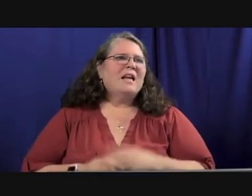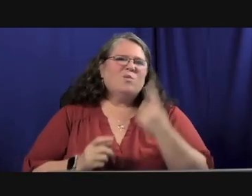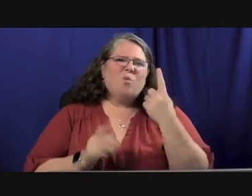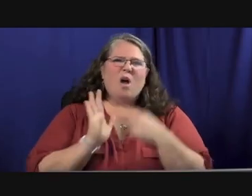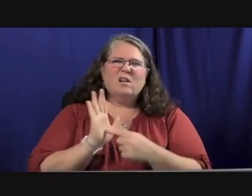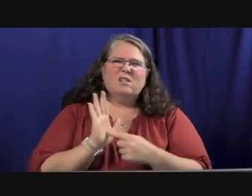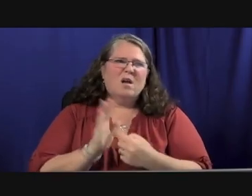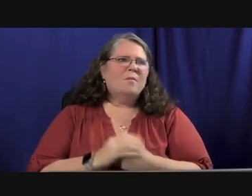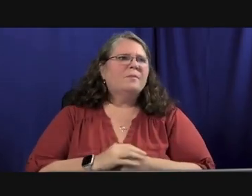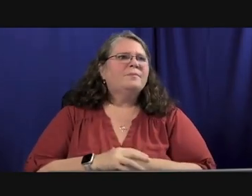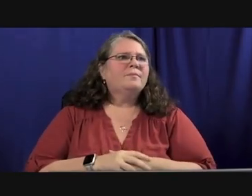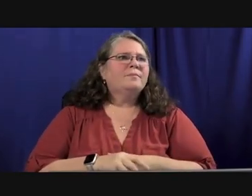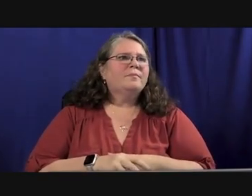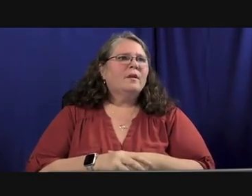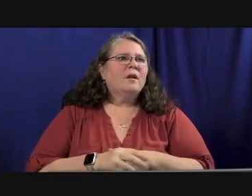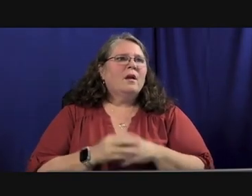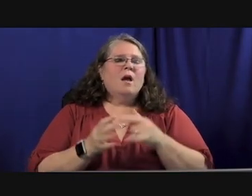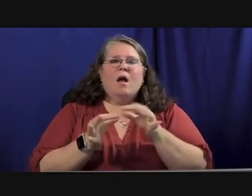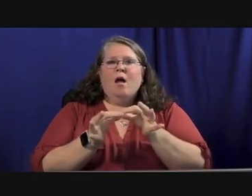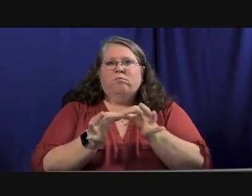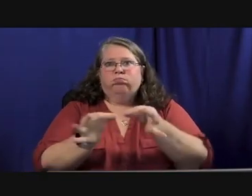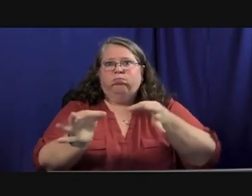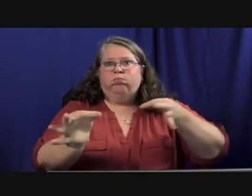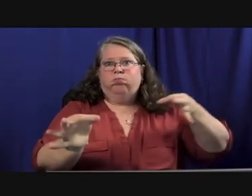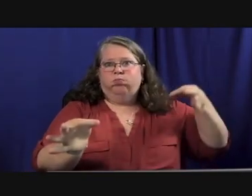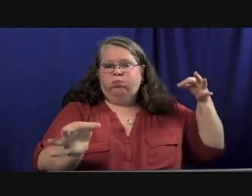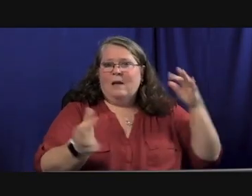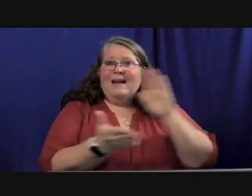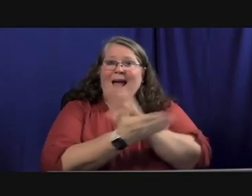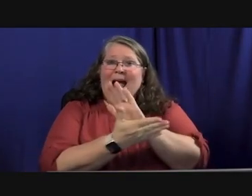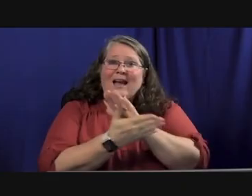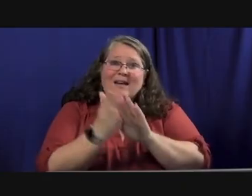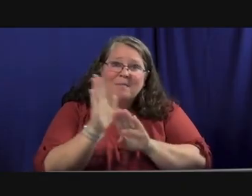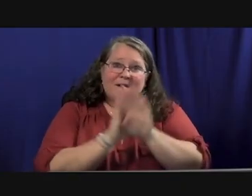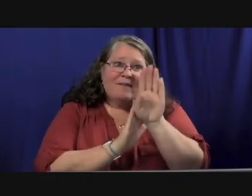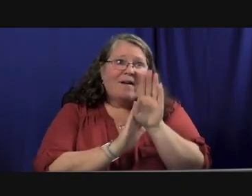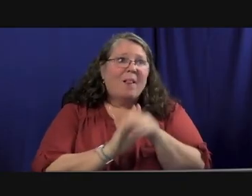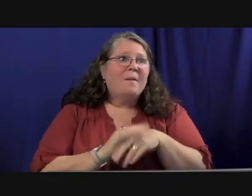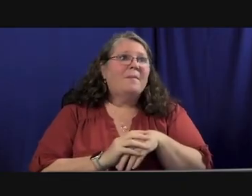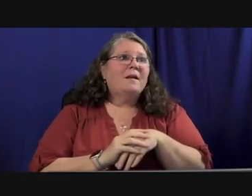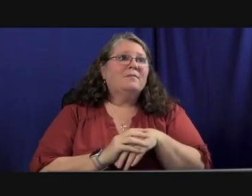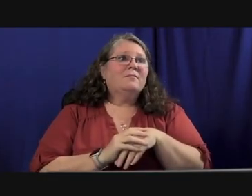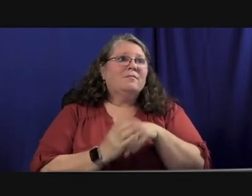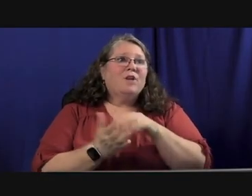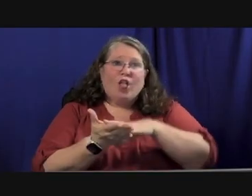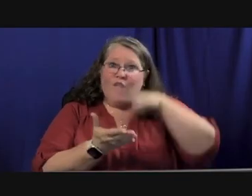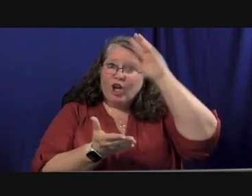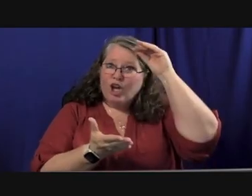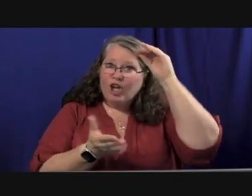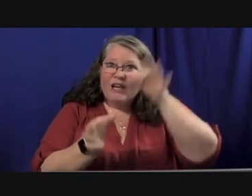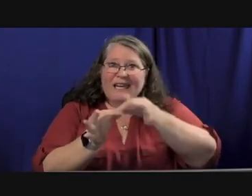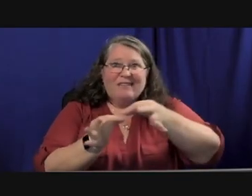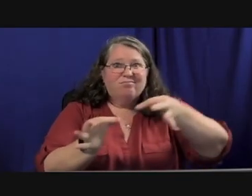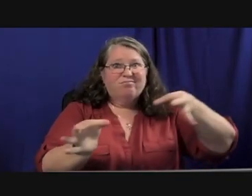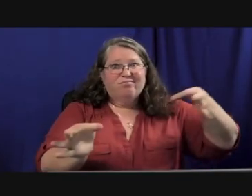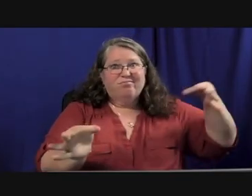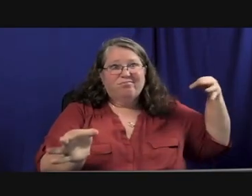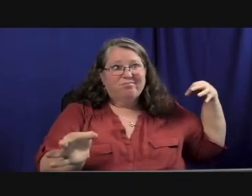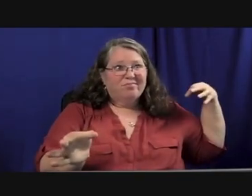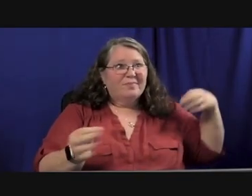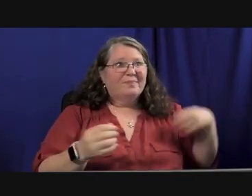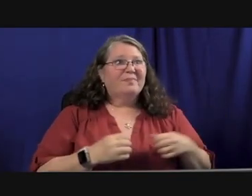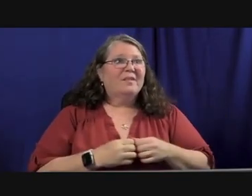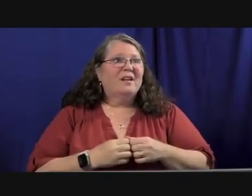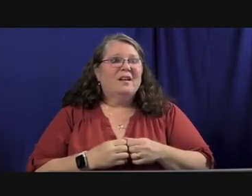the basket beside it. That's just an example of theory of mind. Also, delays in academic learning and